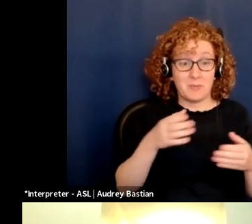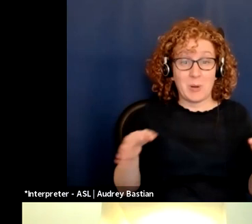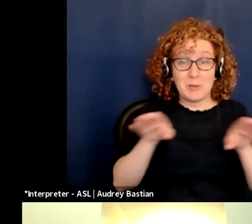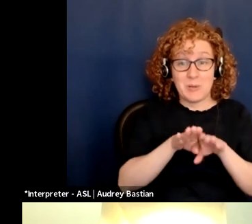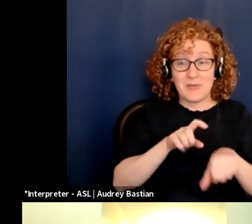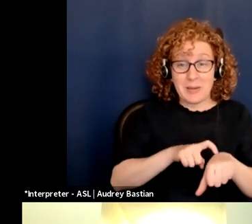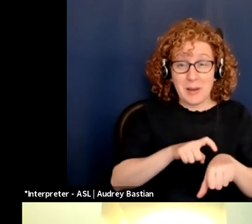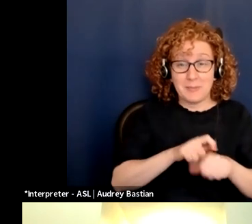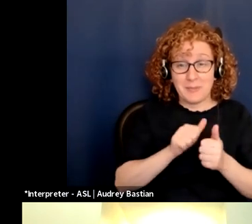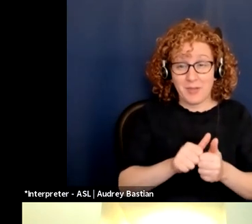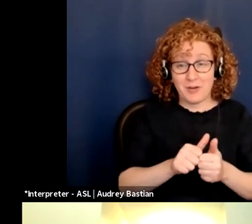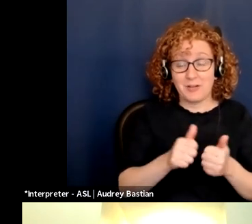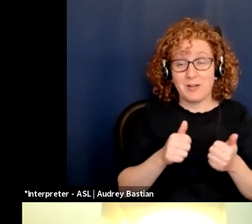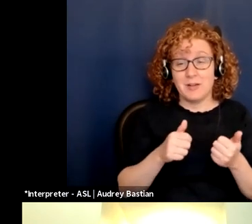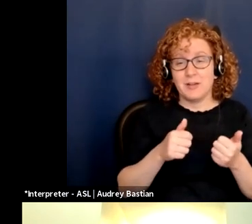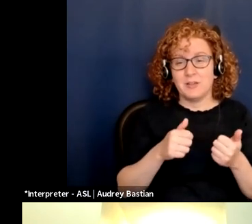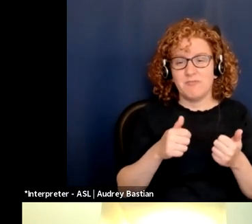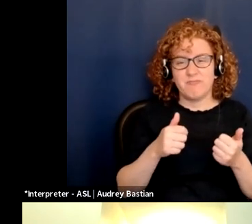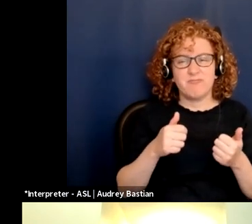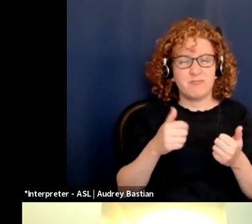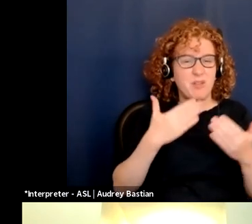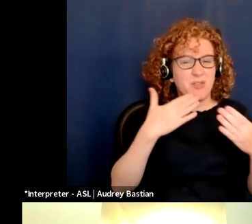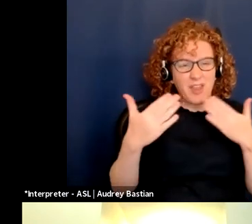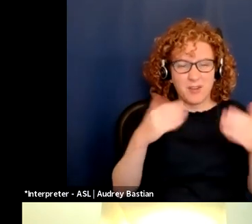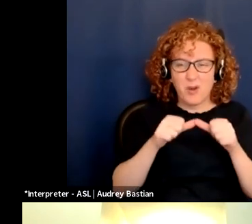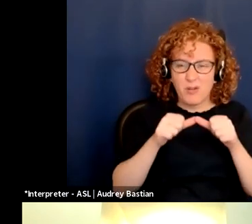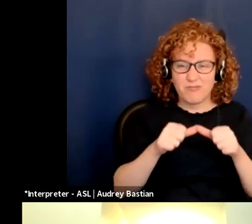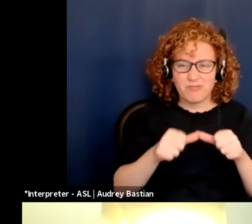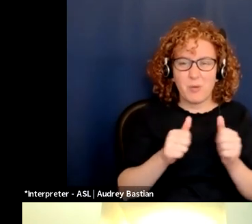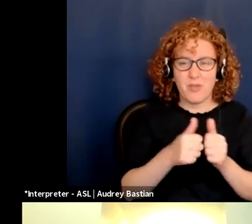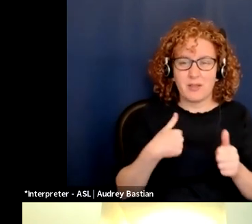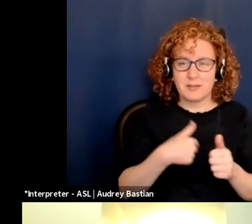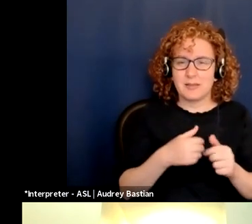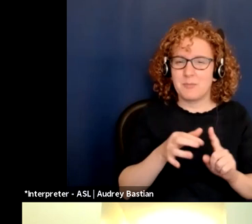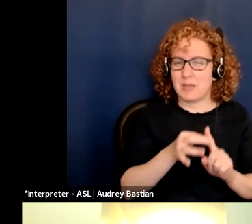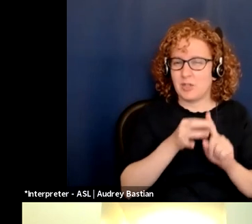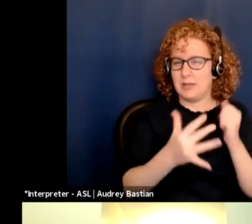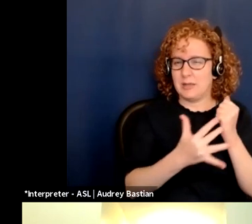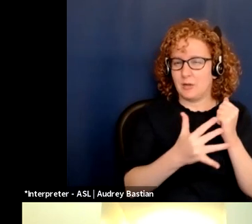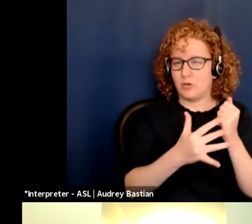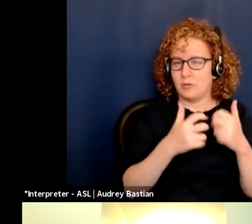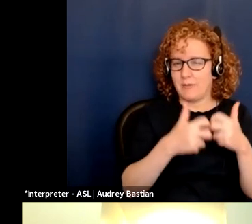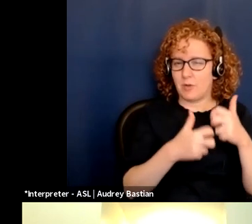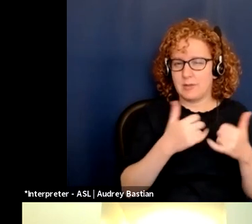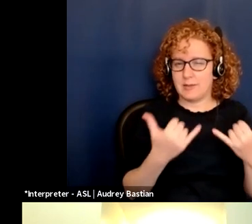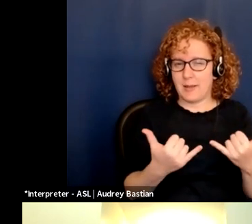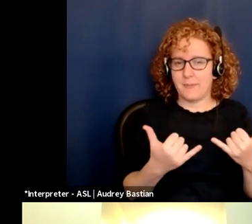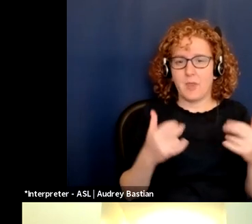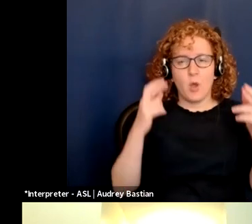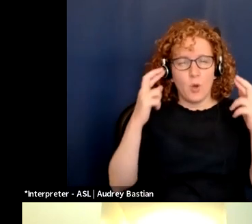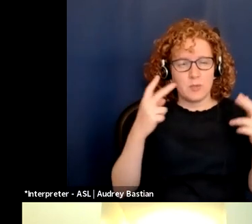time together. So I thank all of you for sticking through with us, especially through our technical difficulties today, and